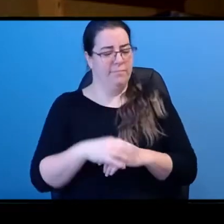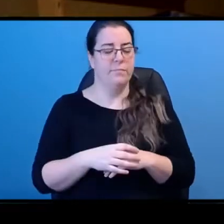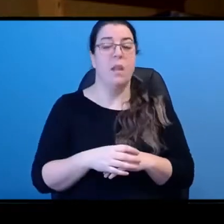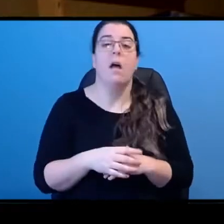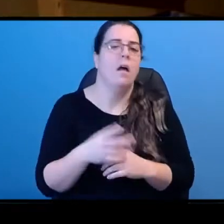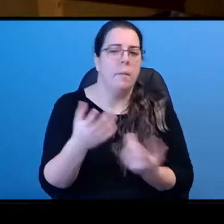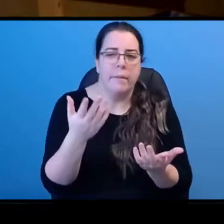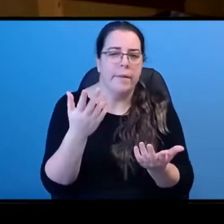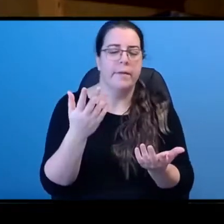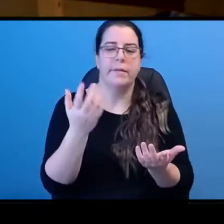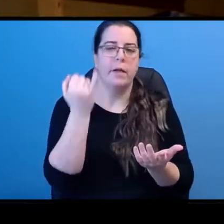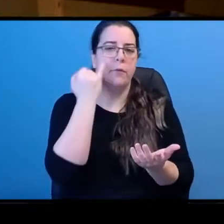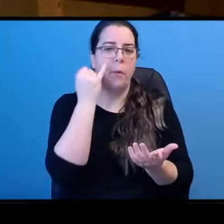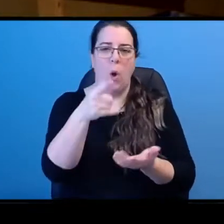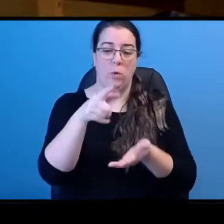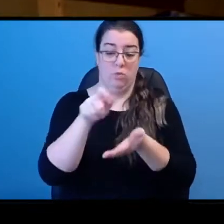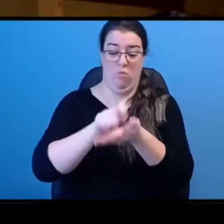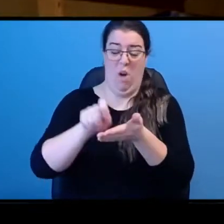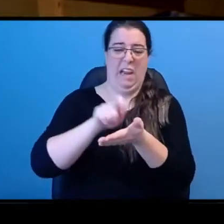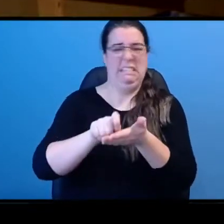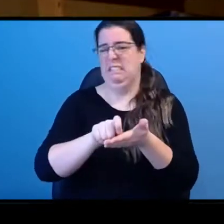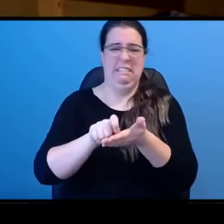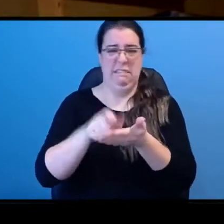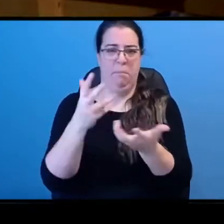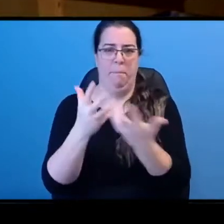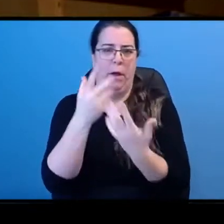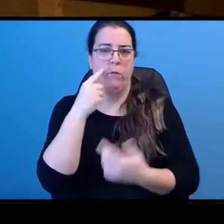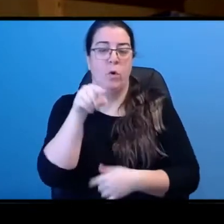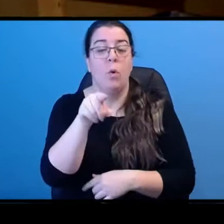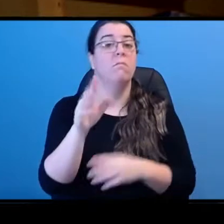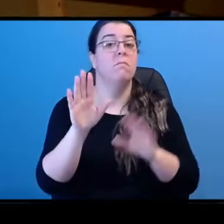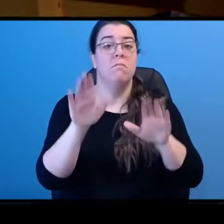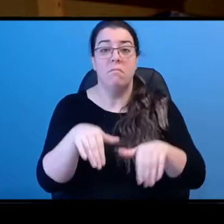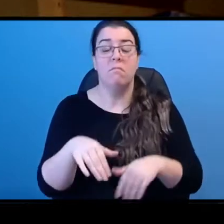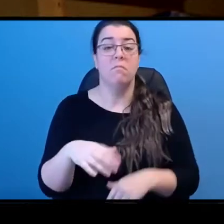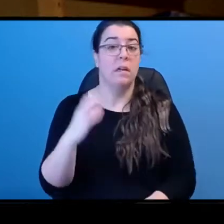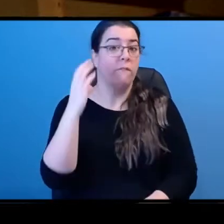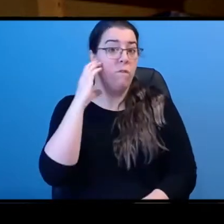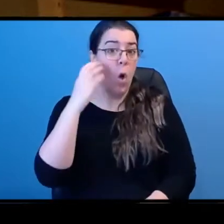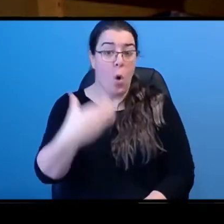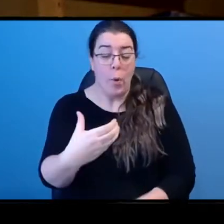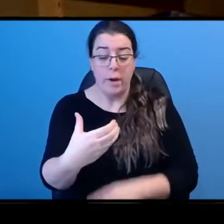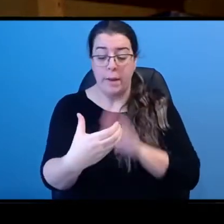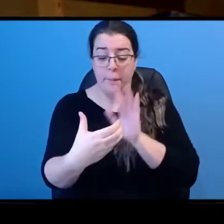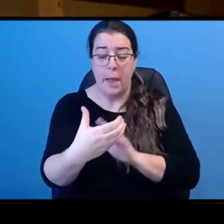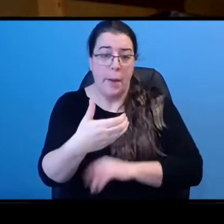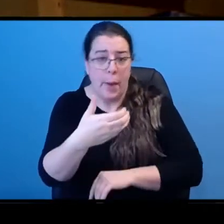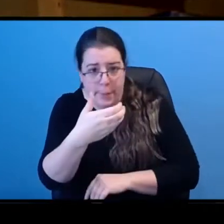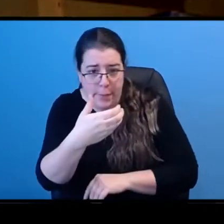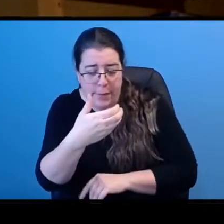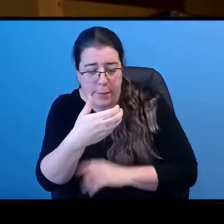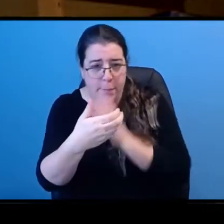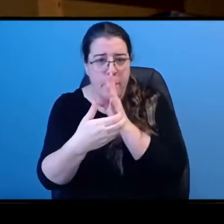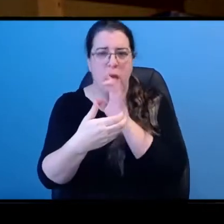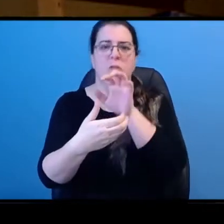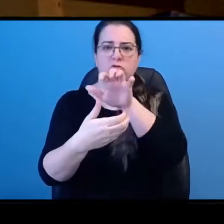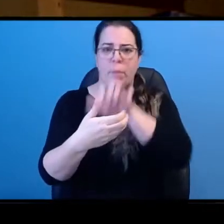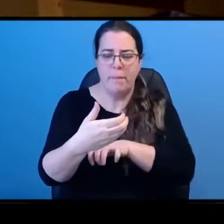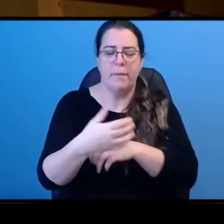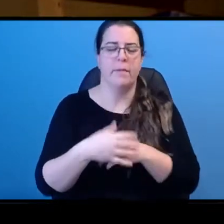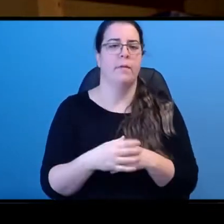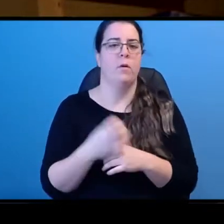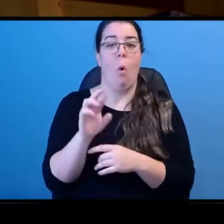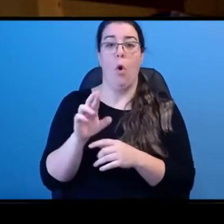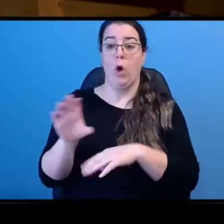for you, I find that taking a few minutes to really spend time with the words and repeat them in your